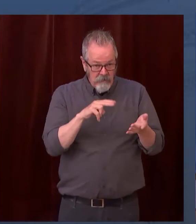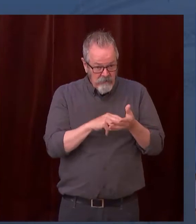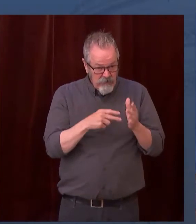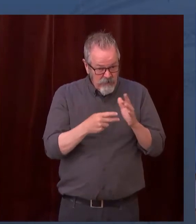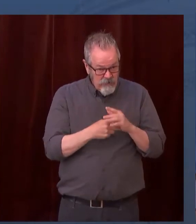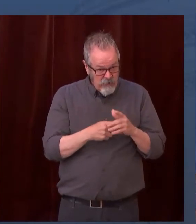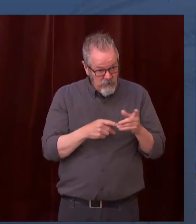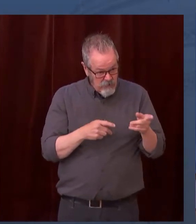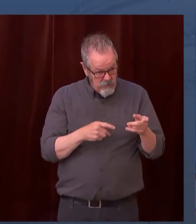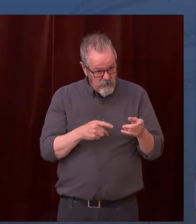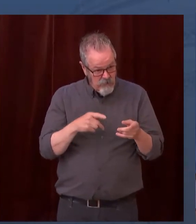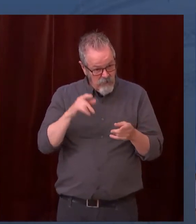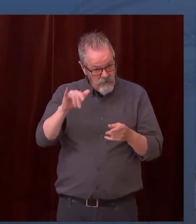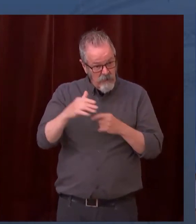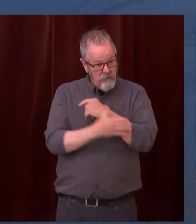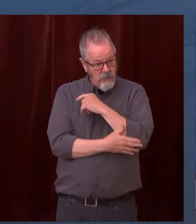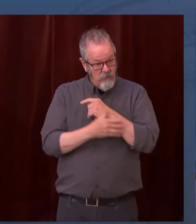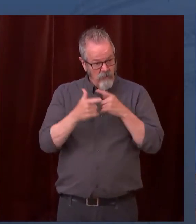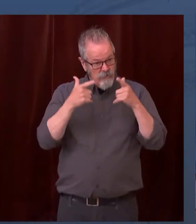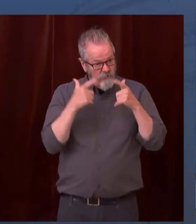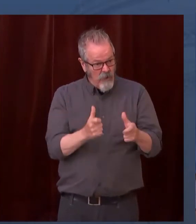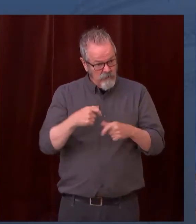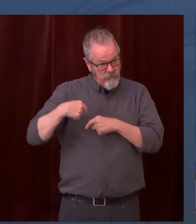from previous reopenings?